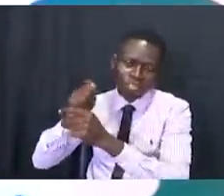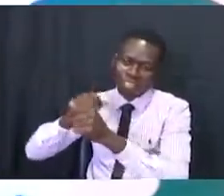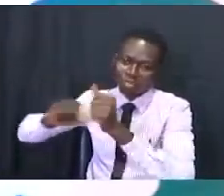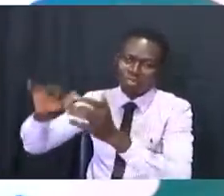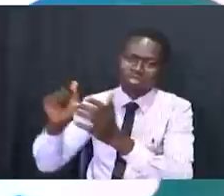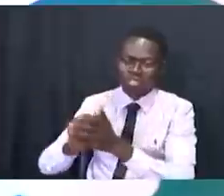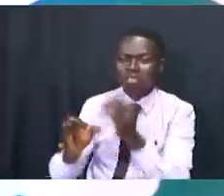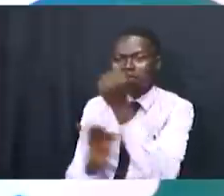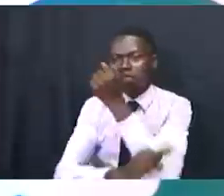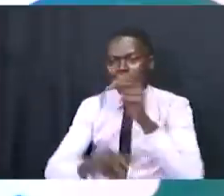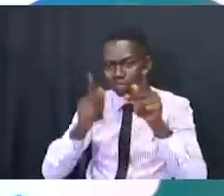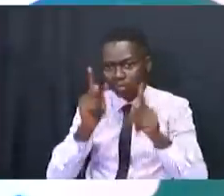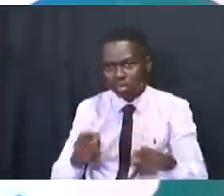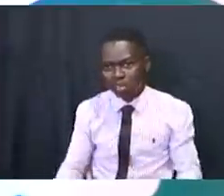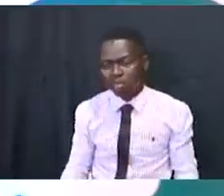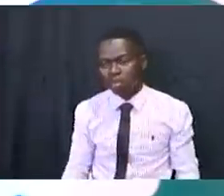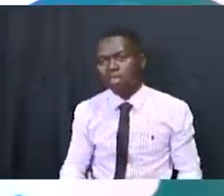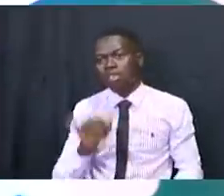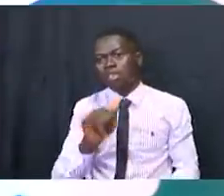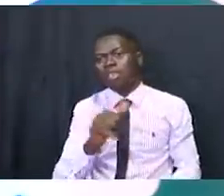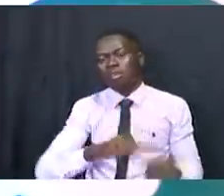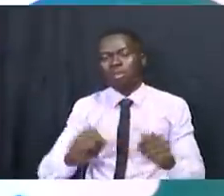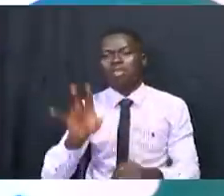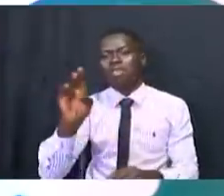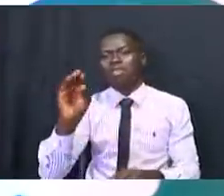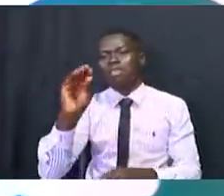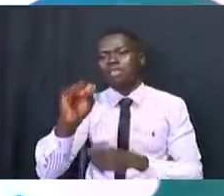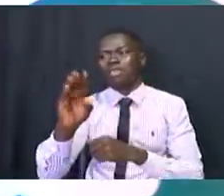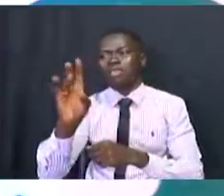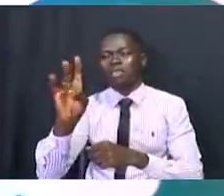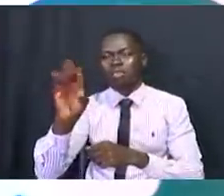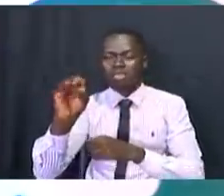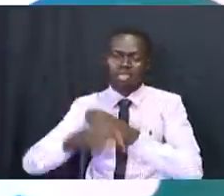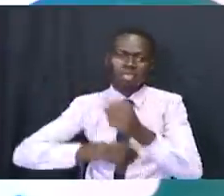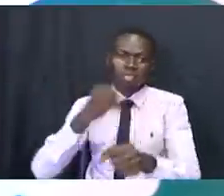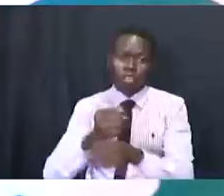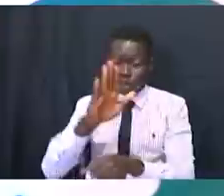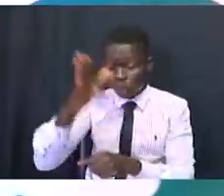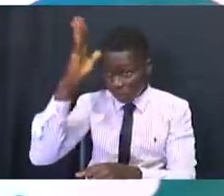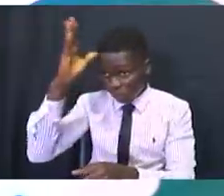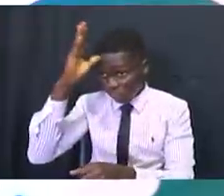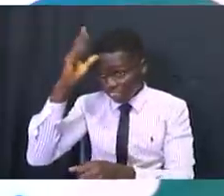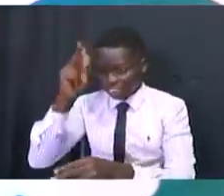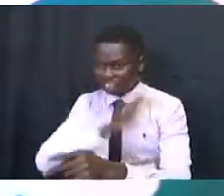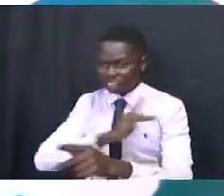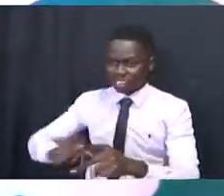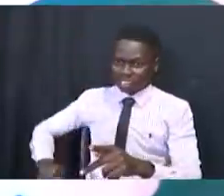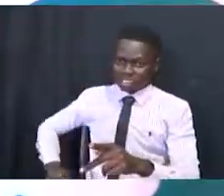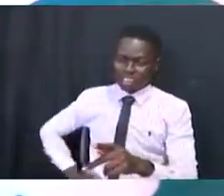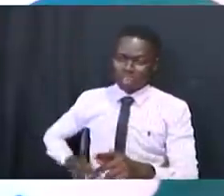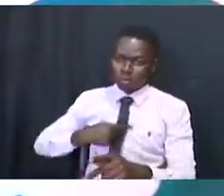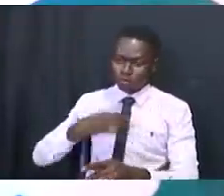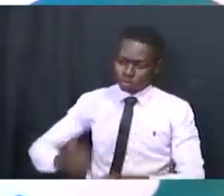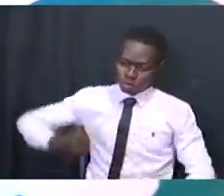over 70 years or 80 plus. Your father, King Nebuchadnezzar, appointed him chief of